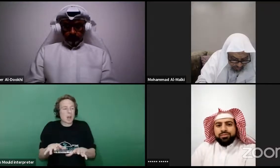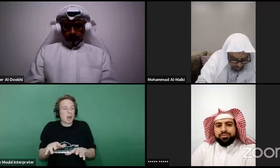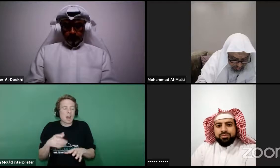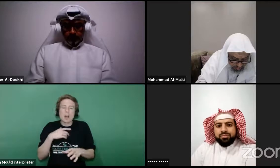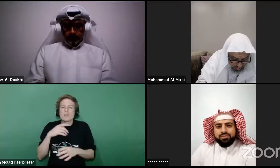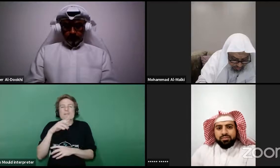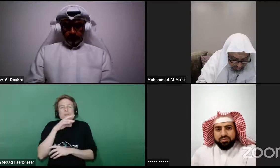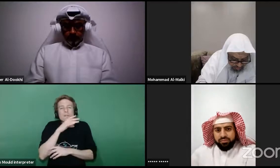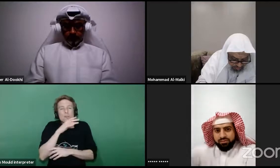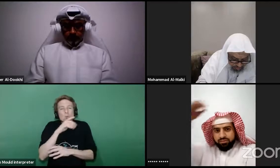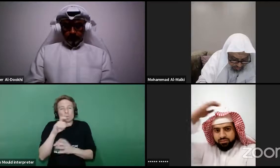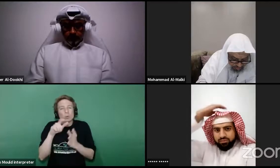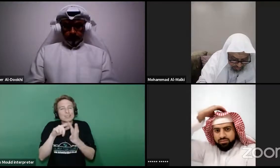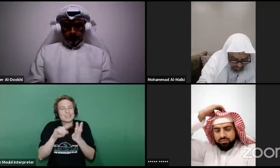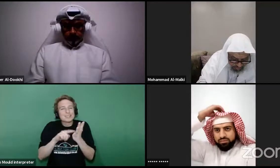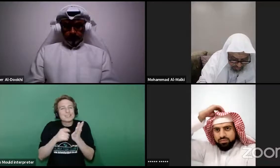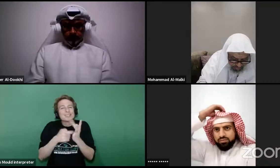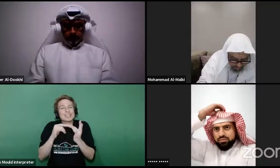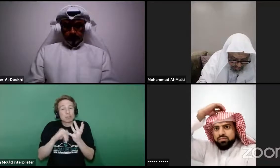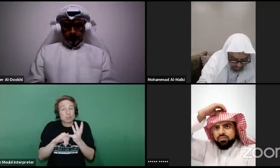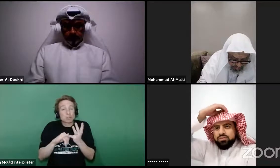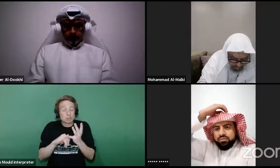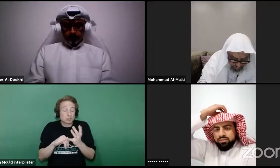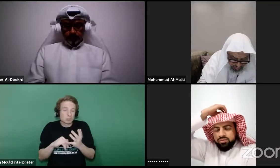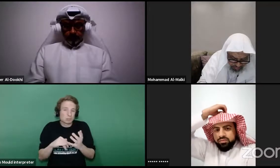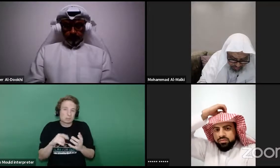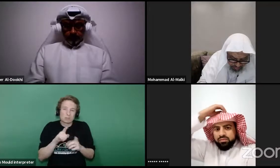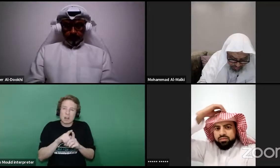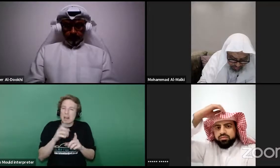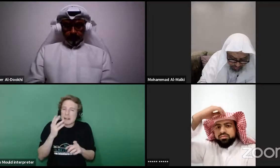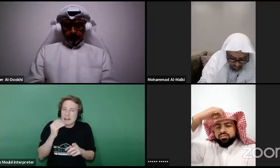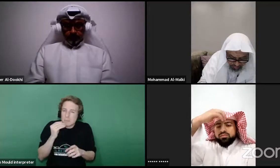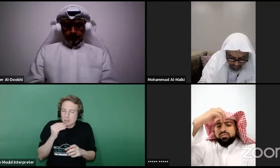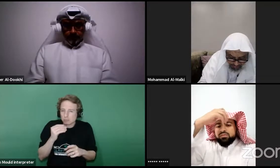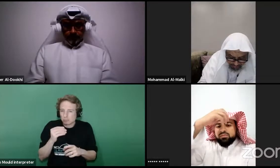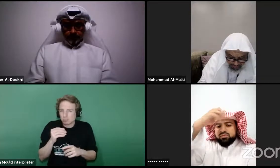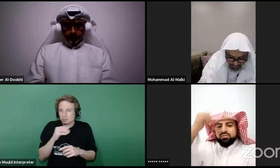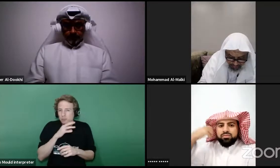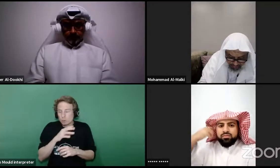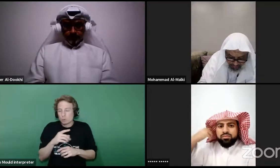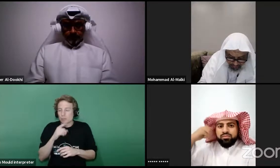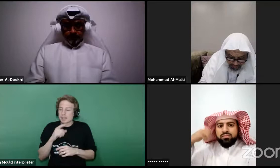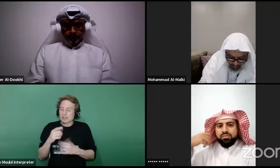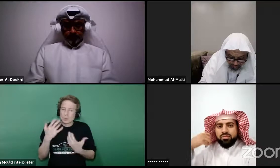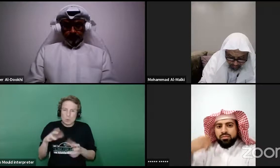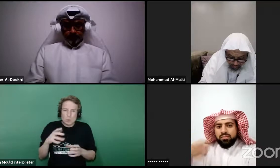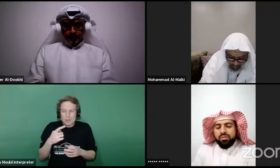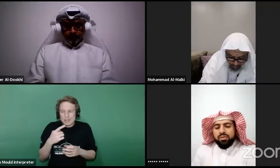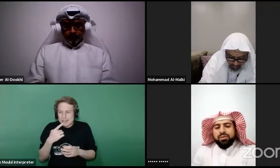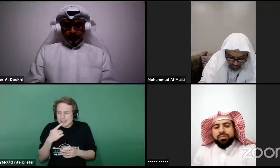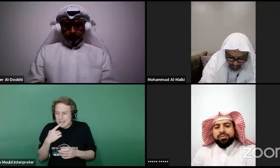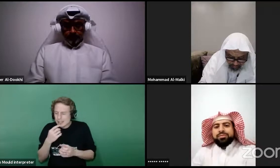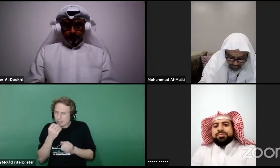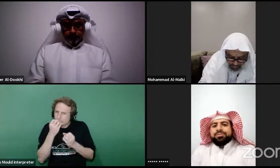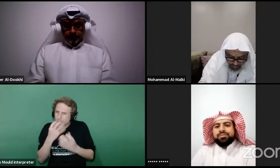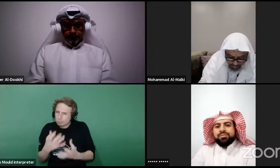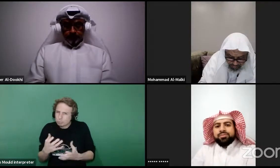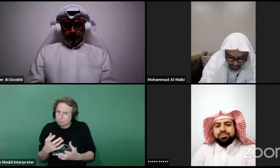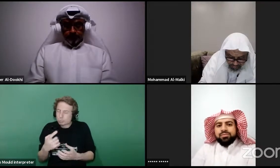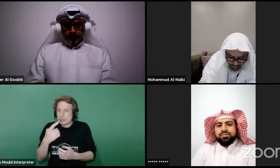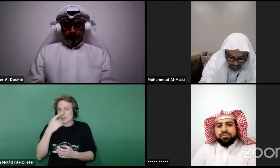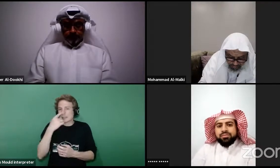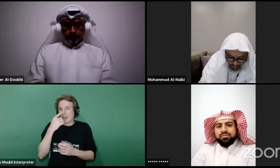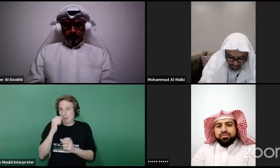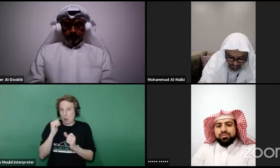their taste is also good. And the like of the believer who does not